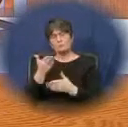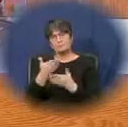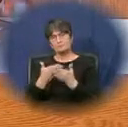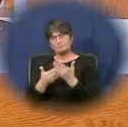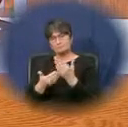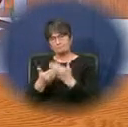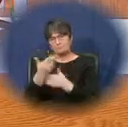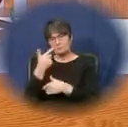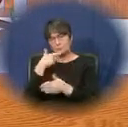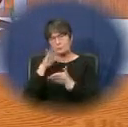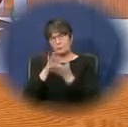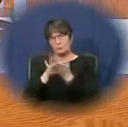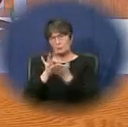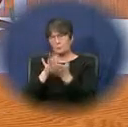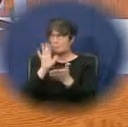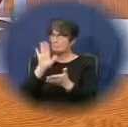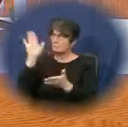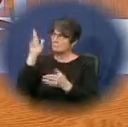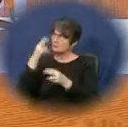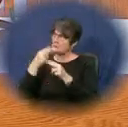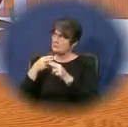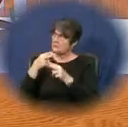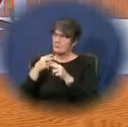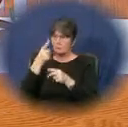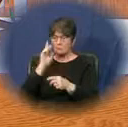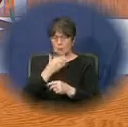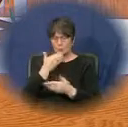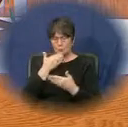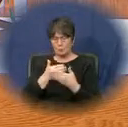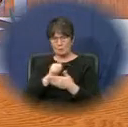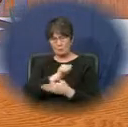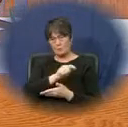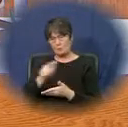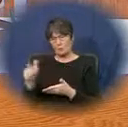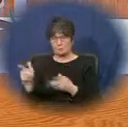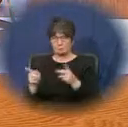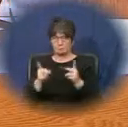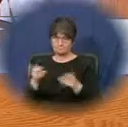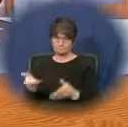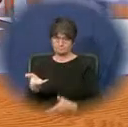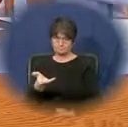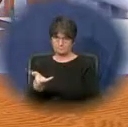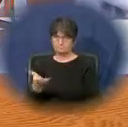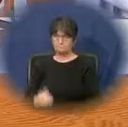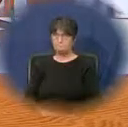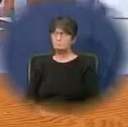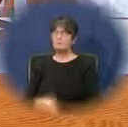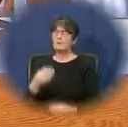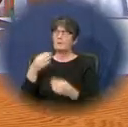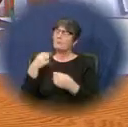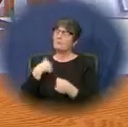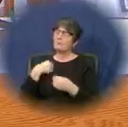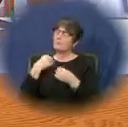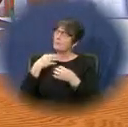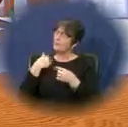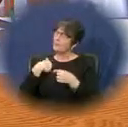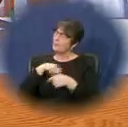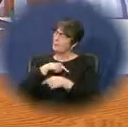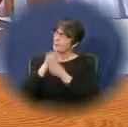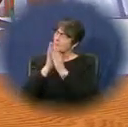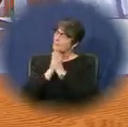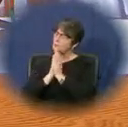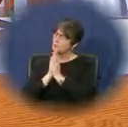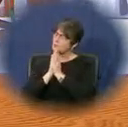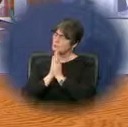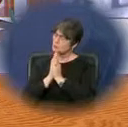hands for the praise and glory of his name, for our good and the good of all of his holy church. Grant us, Lord, we pray, a